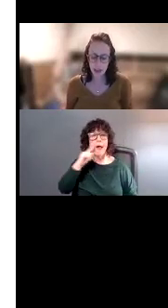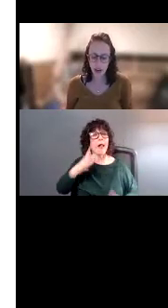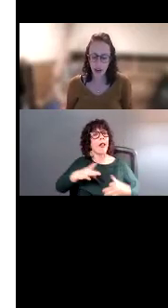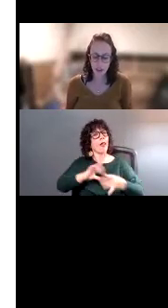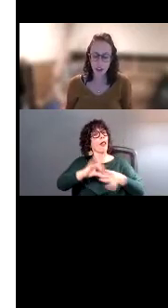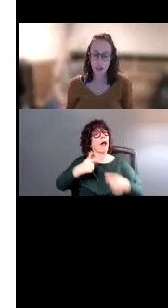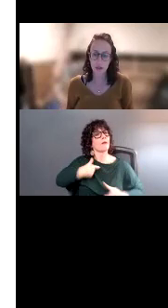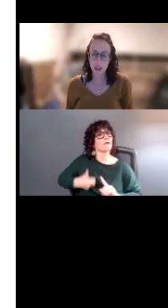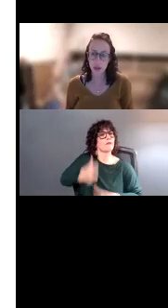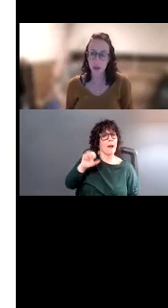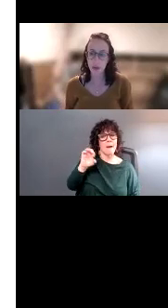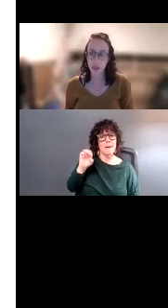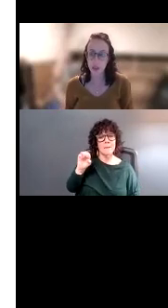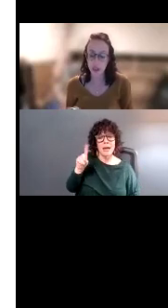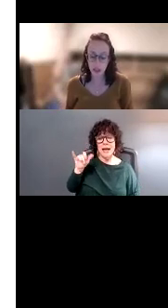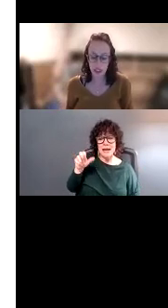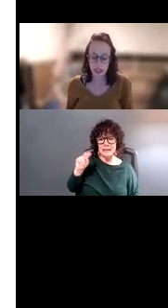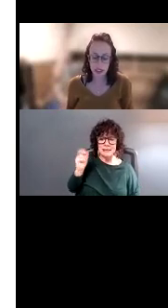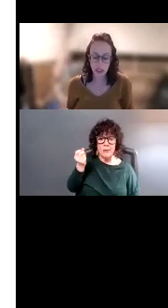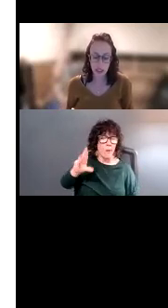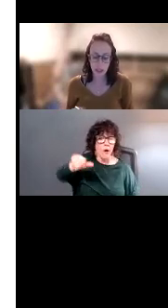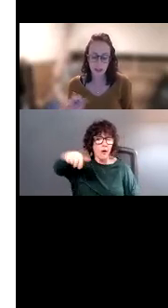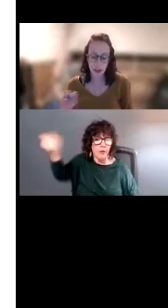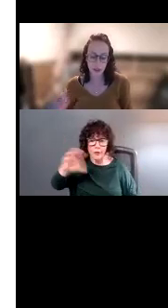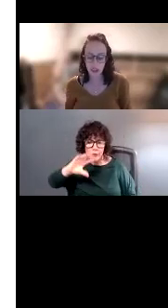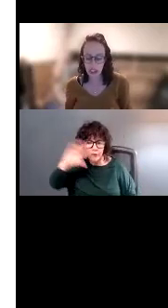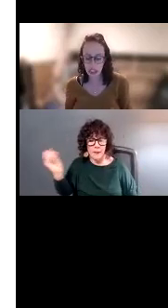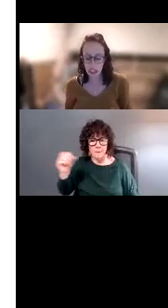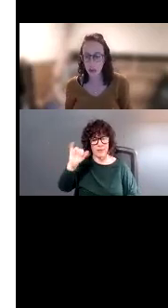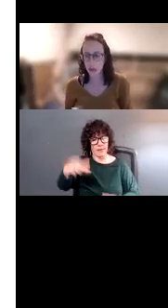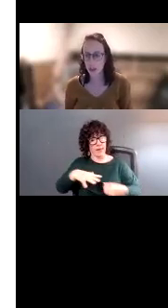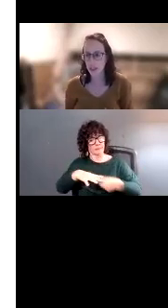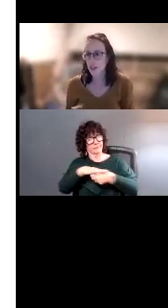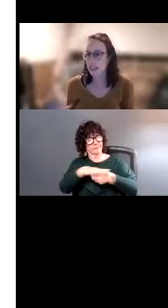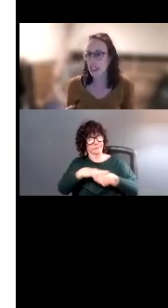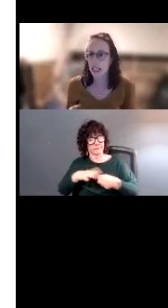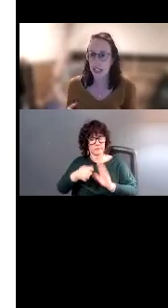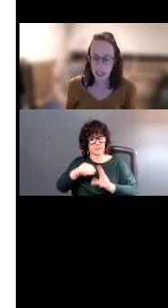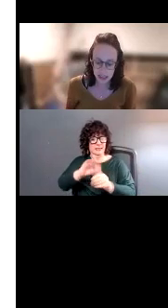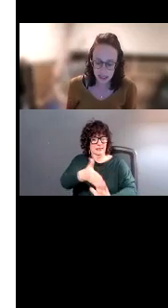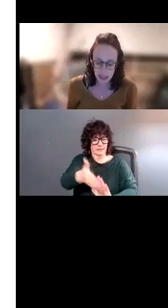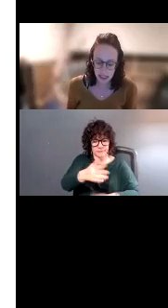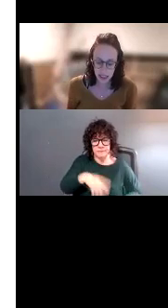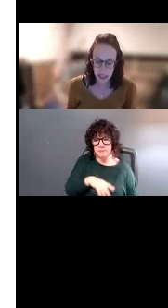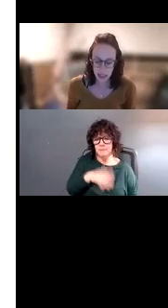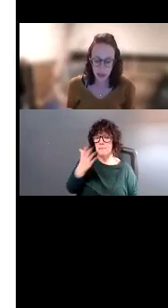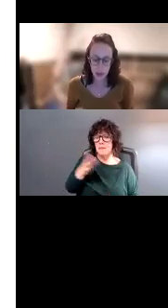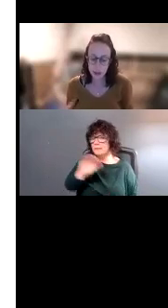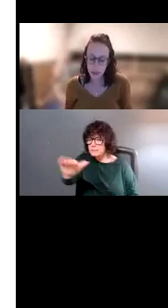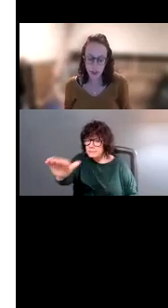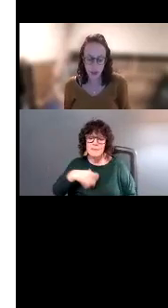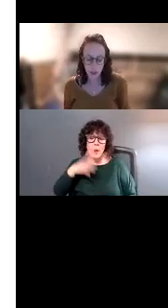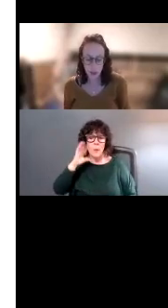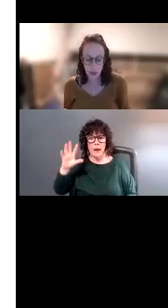And they may offer to restore service for a fee or investigate a gas leak